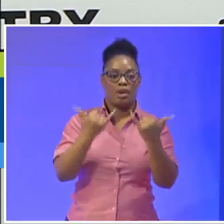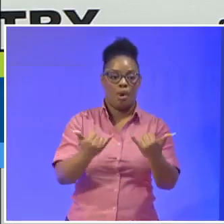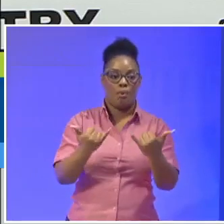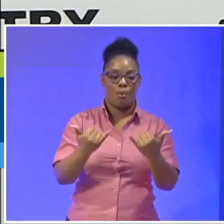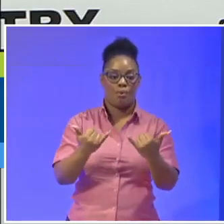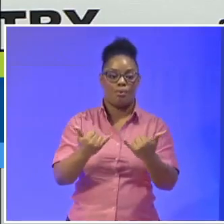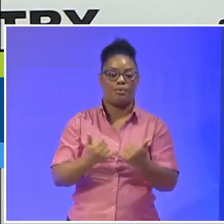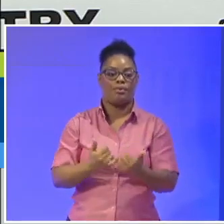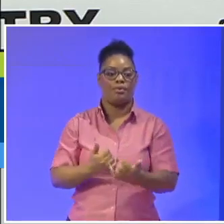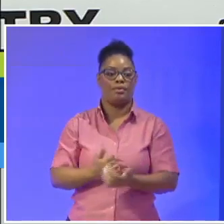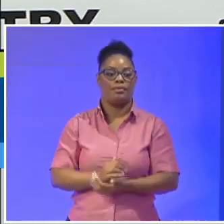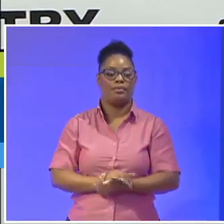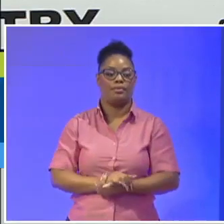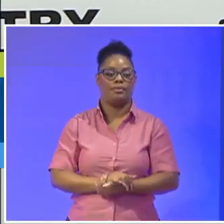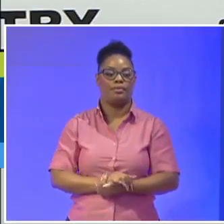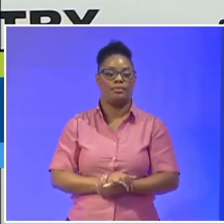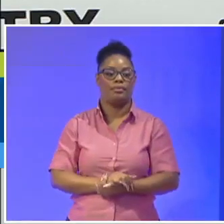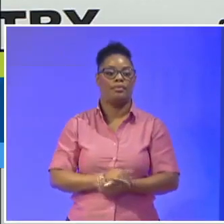with